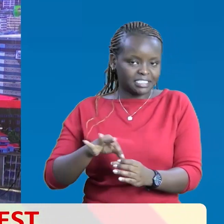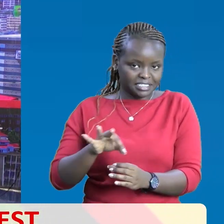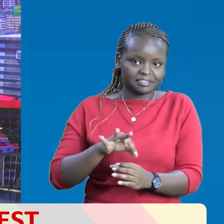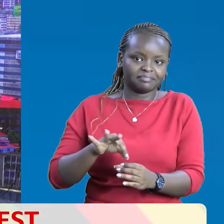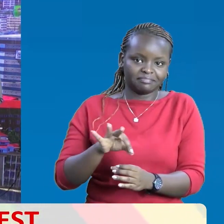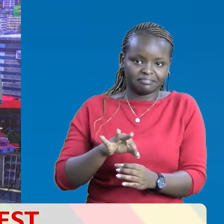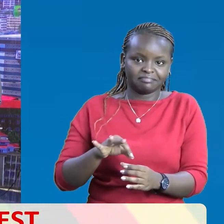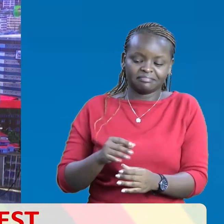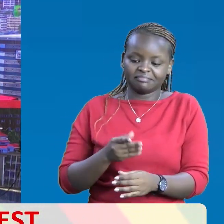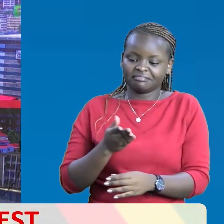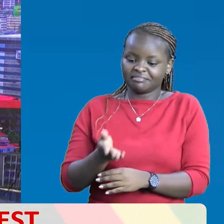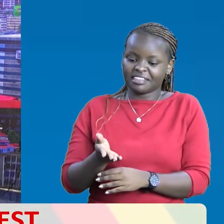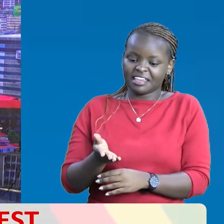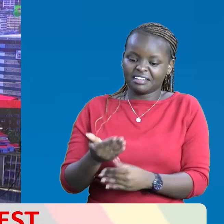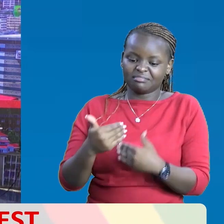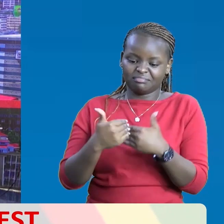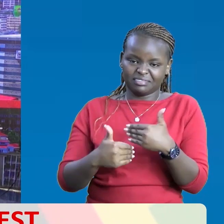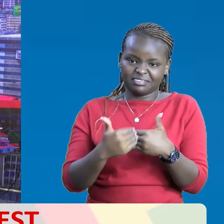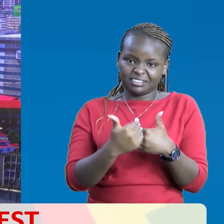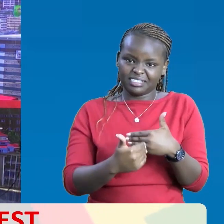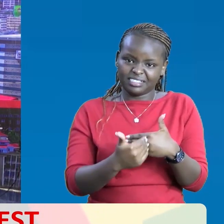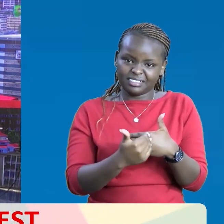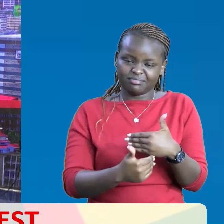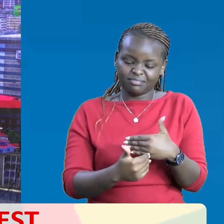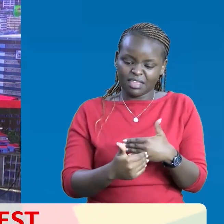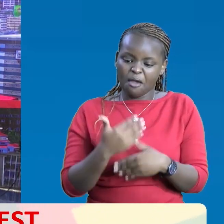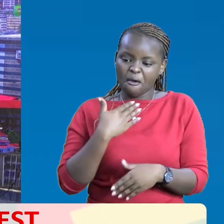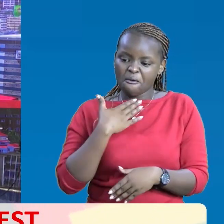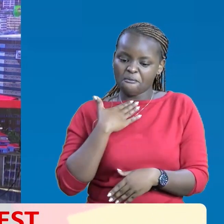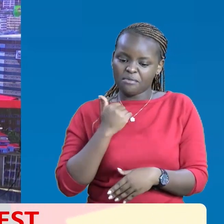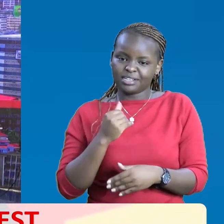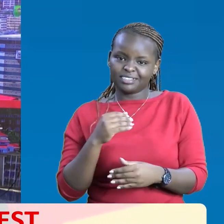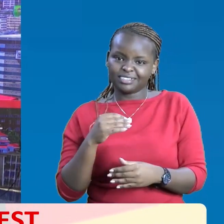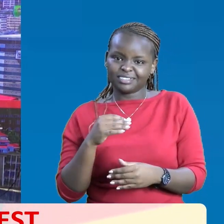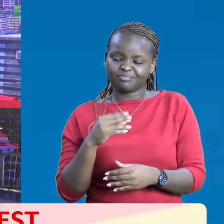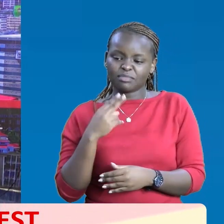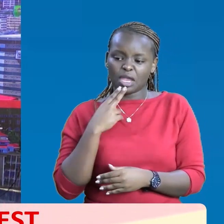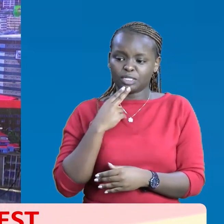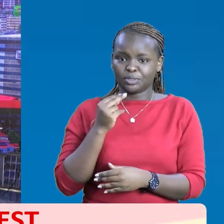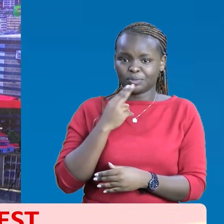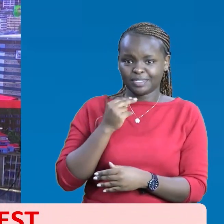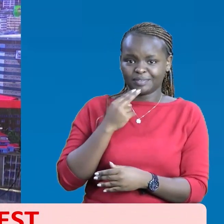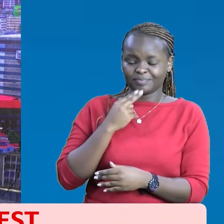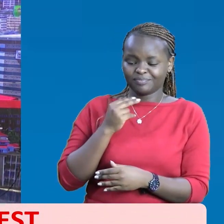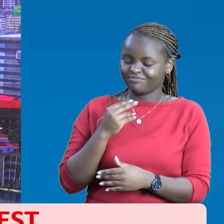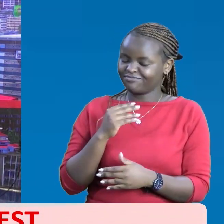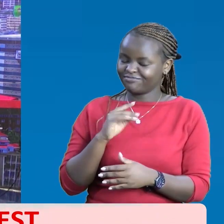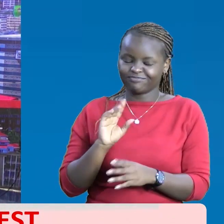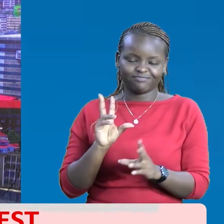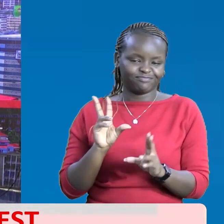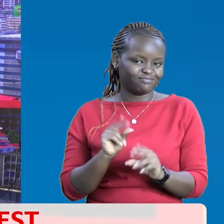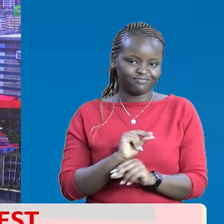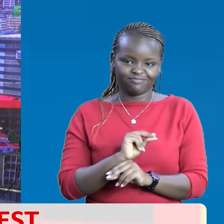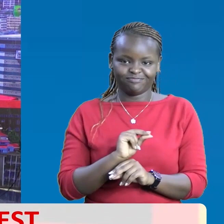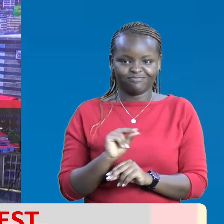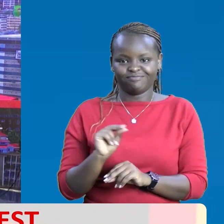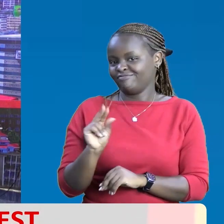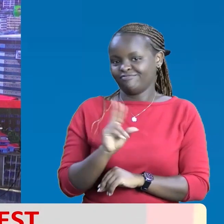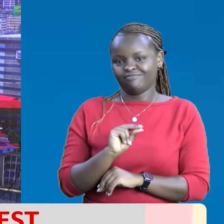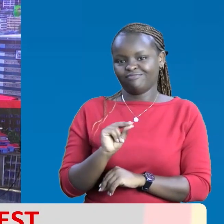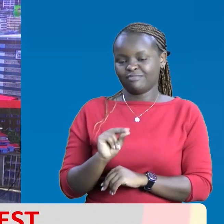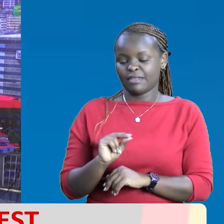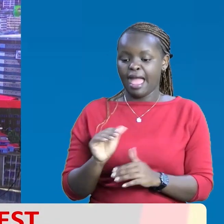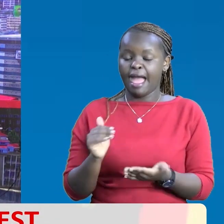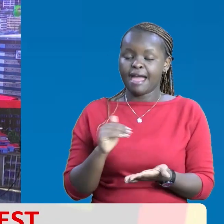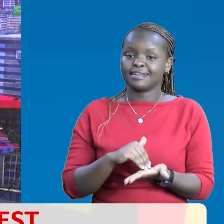nilete mkate nini, wewe tu kwa sukari, utamu tu unataka. Wewe unataka tu utamu tu. Monday. Check your story. But then